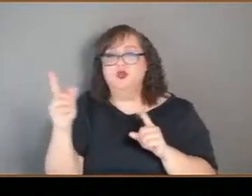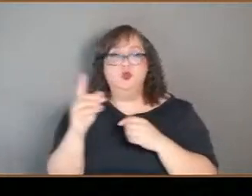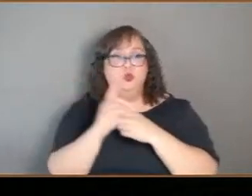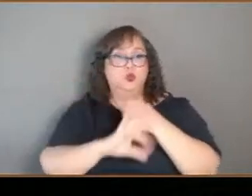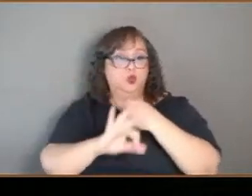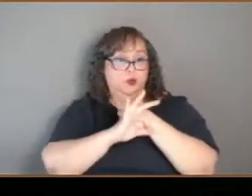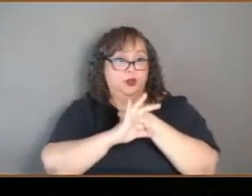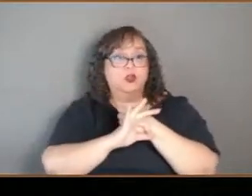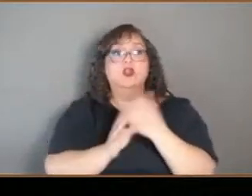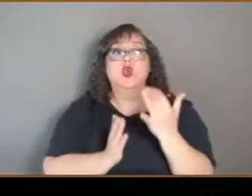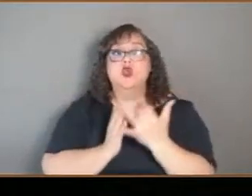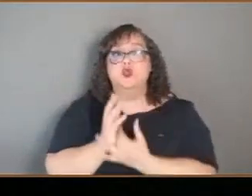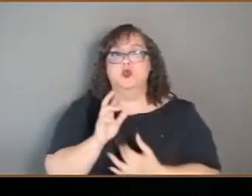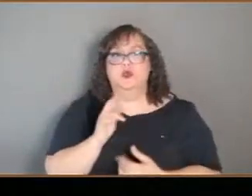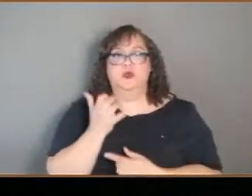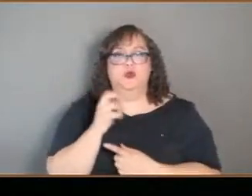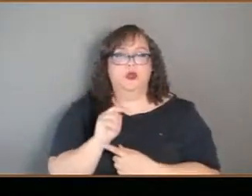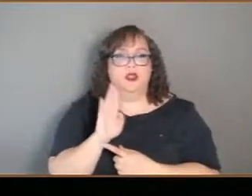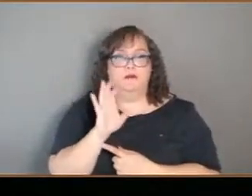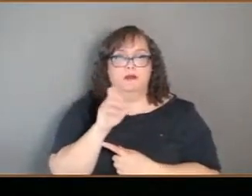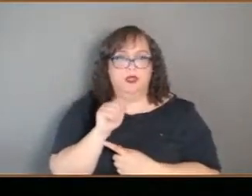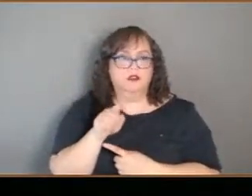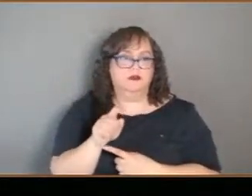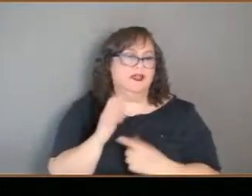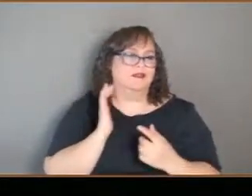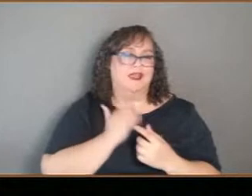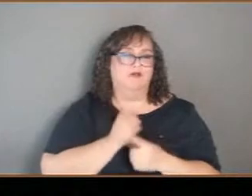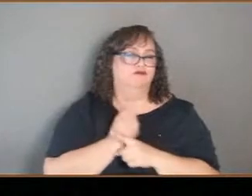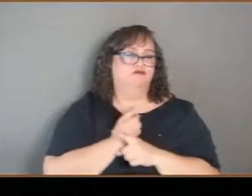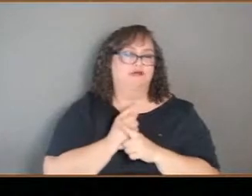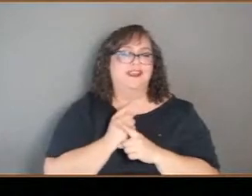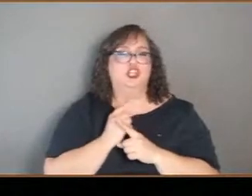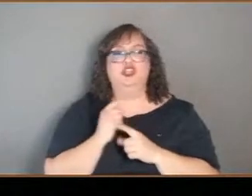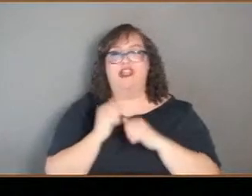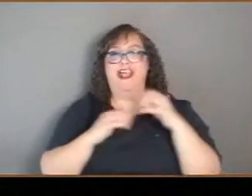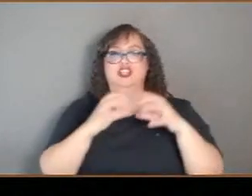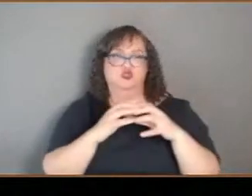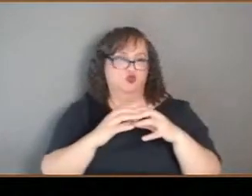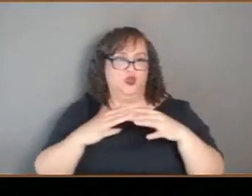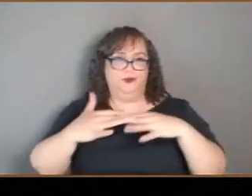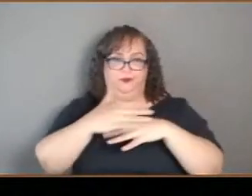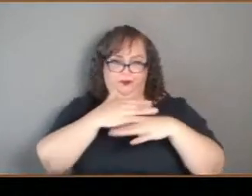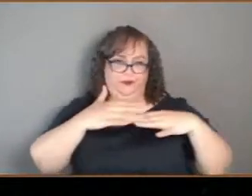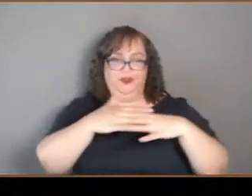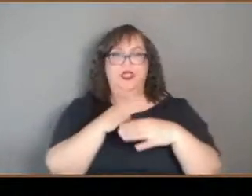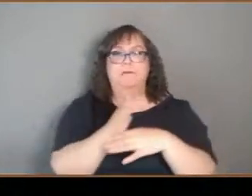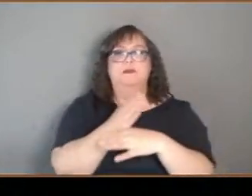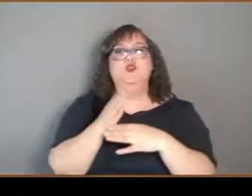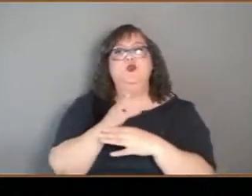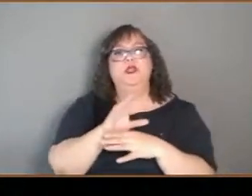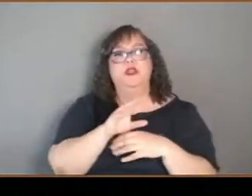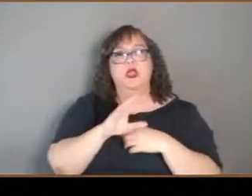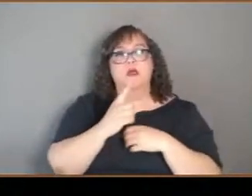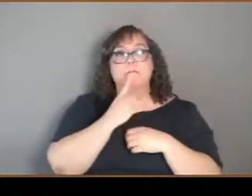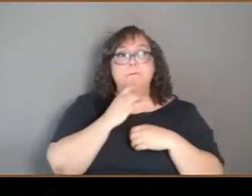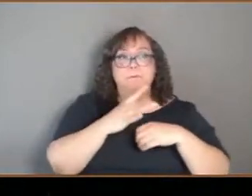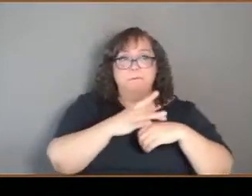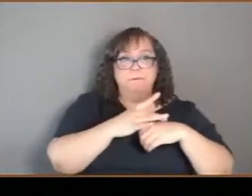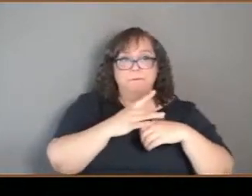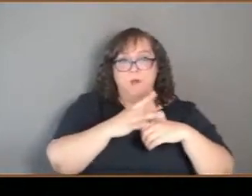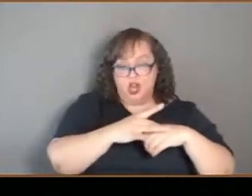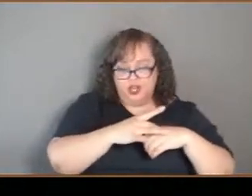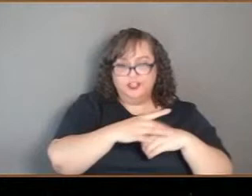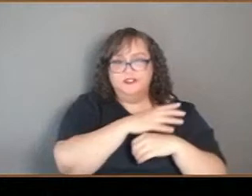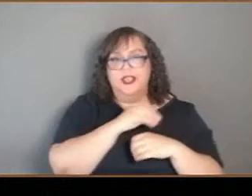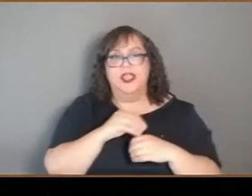which is the asteroids that we normally think of. So that the asteroids between Mars and Jupiter. And we see an asteroid there called John